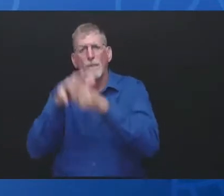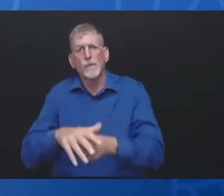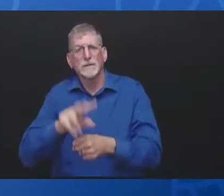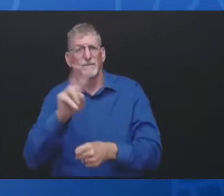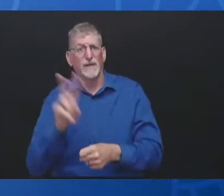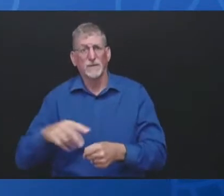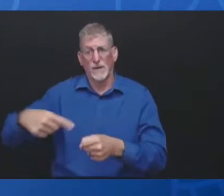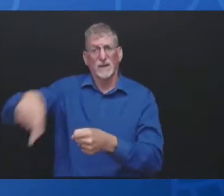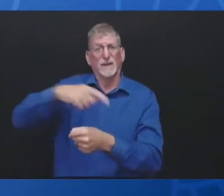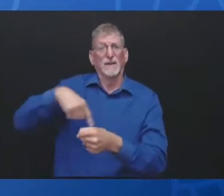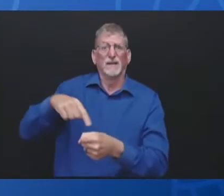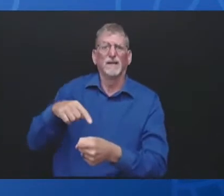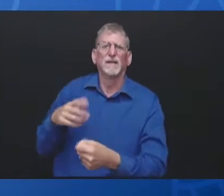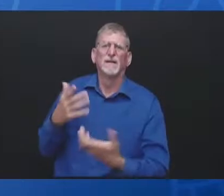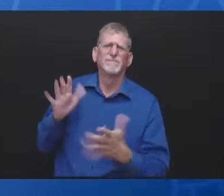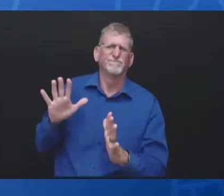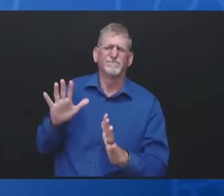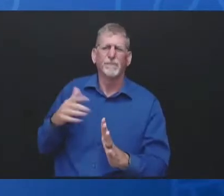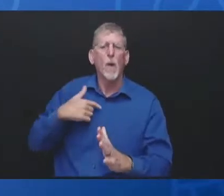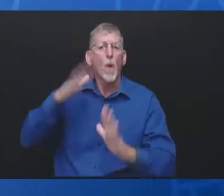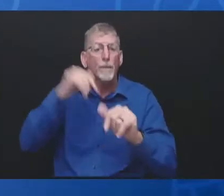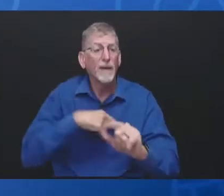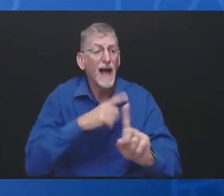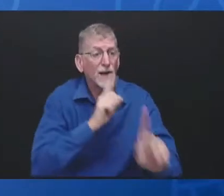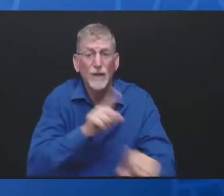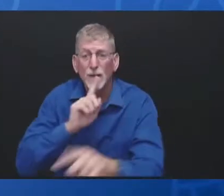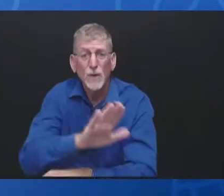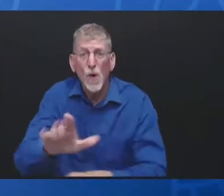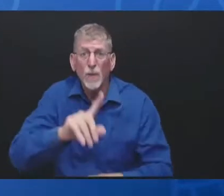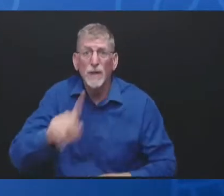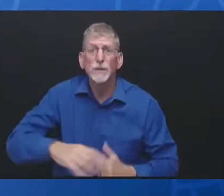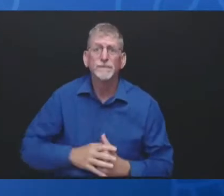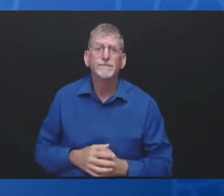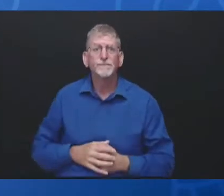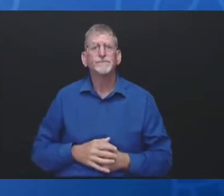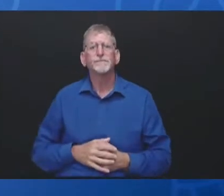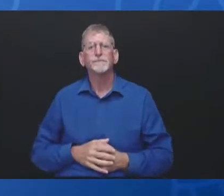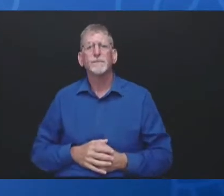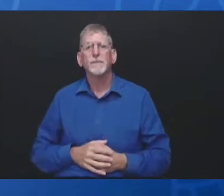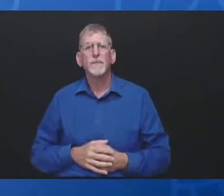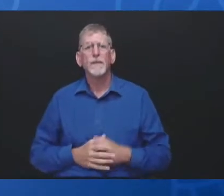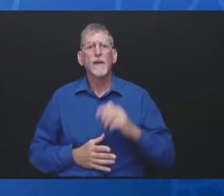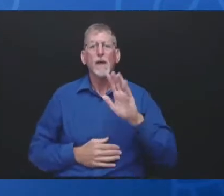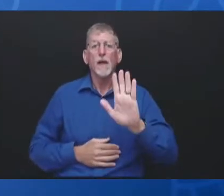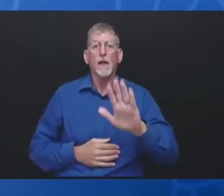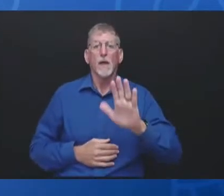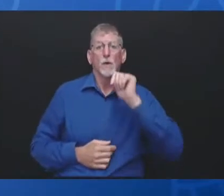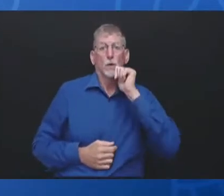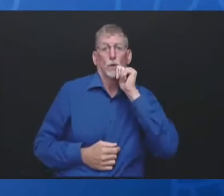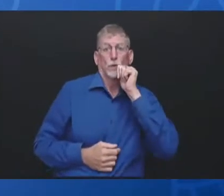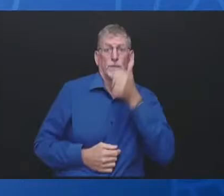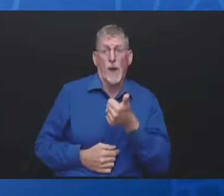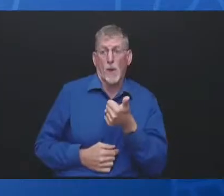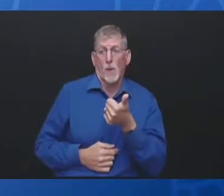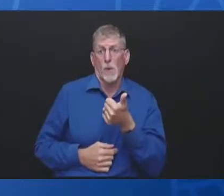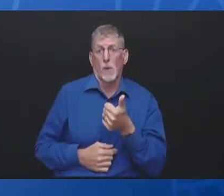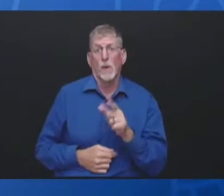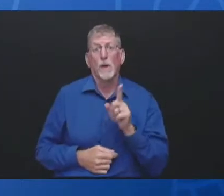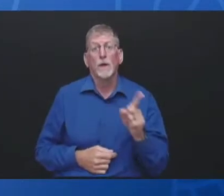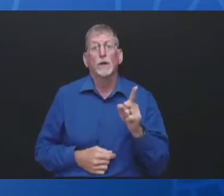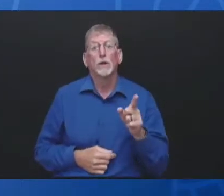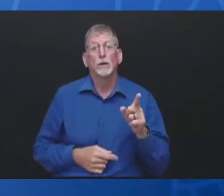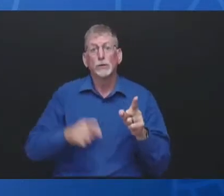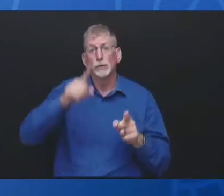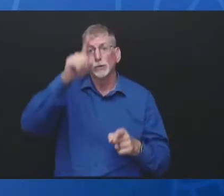sir. Thank you. Specifically because tomorrow Germany's foreign minister is going to be here and meeting with the